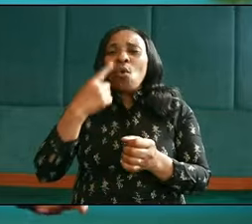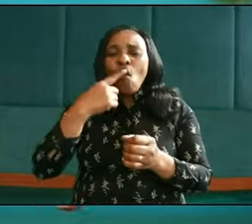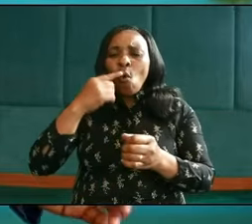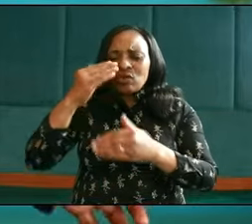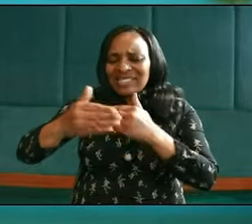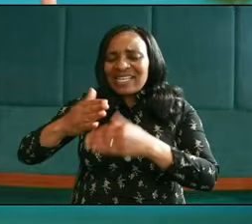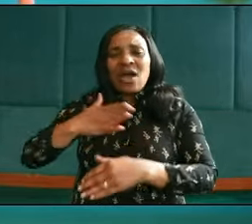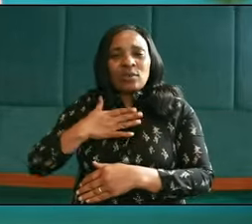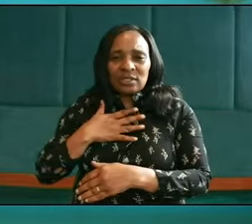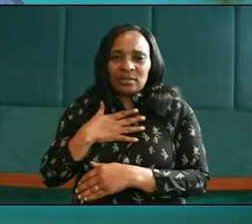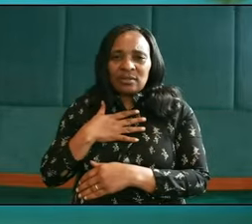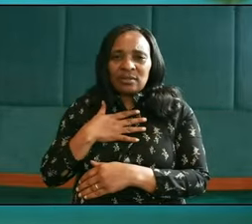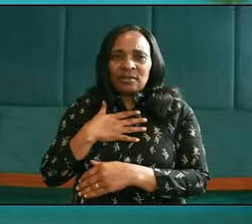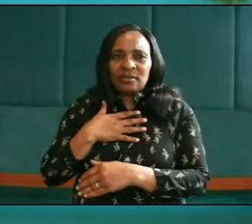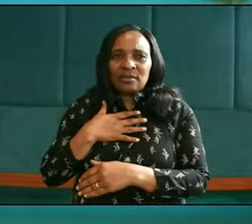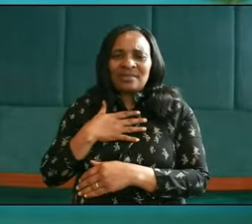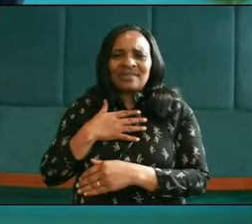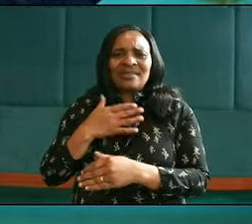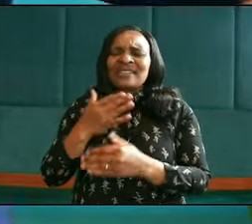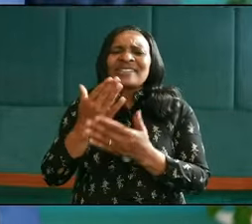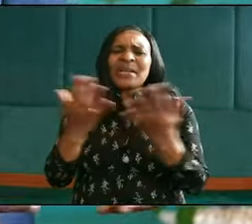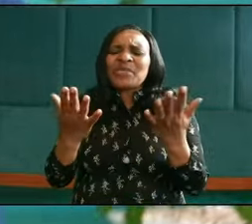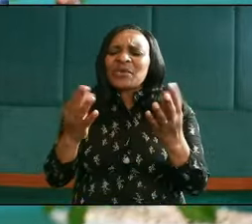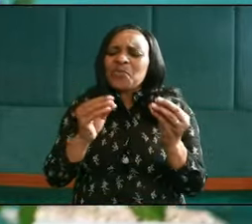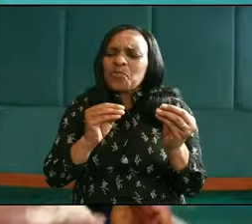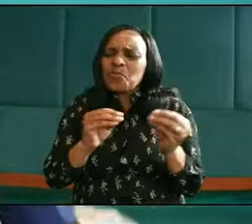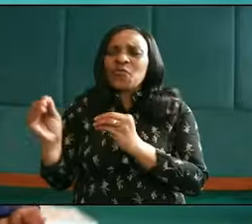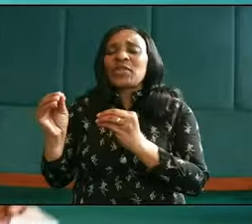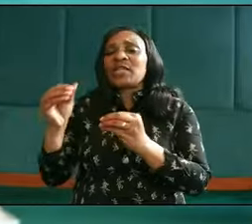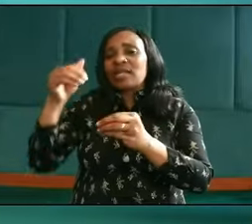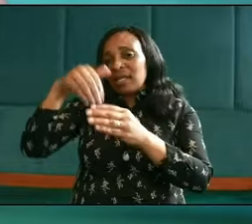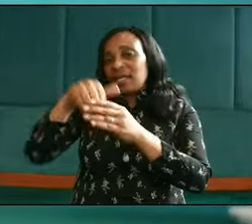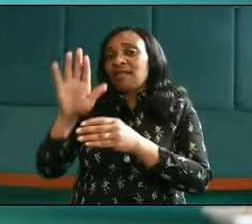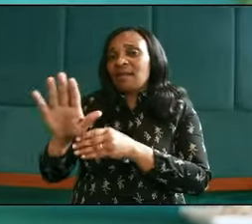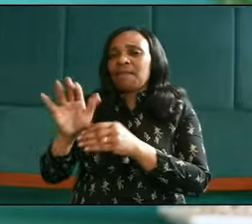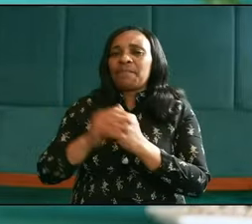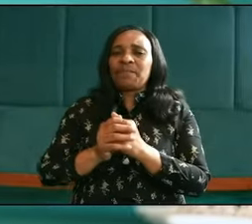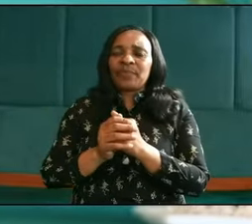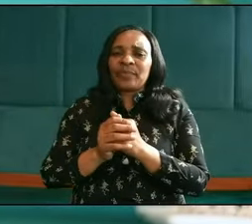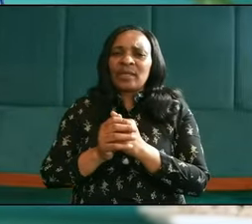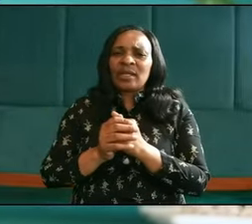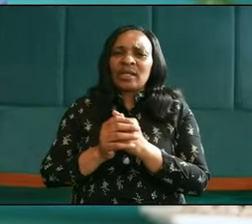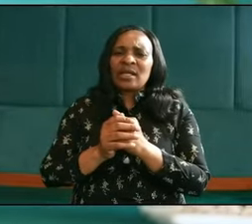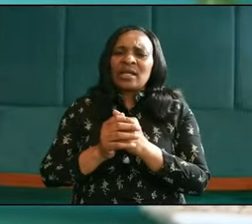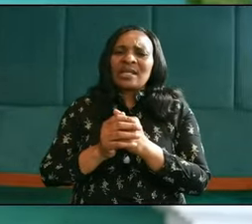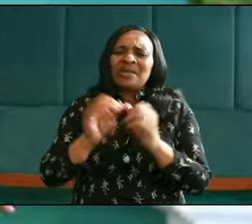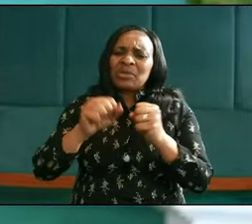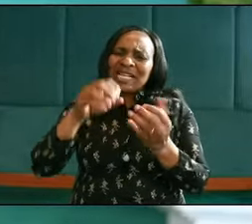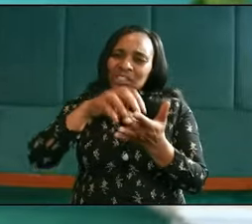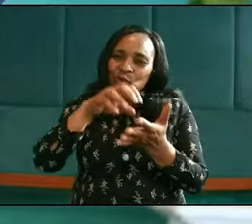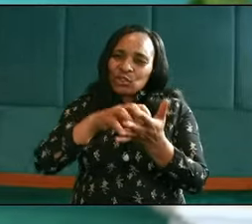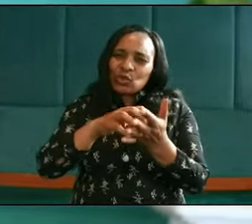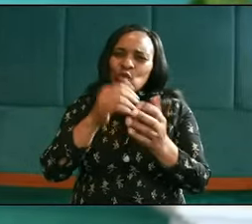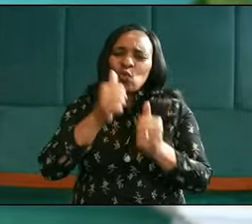our side, there is something that is moving him. It must have been a situation